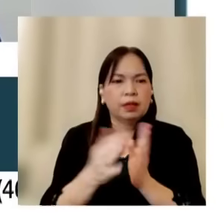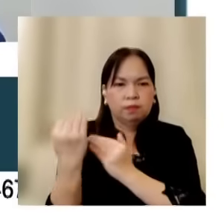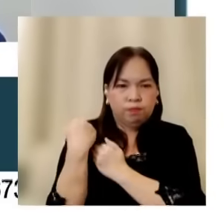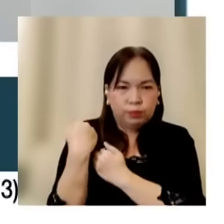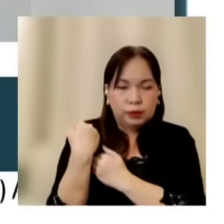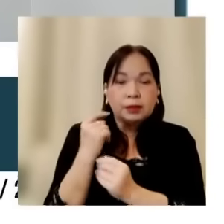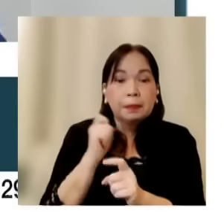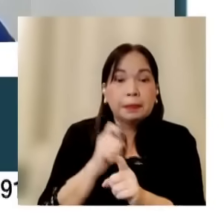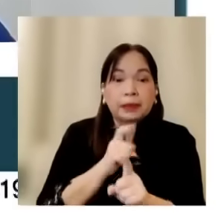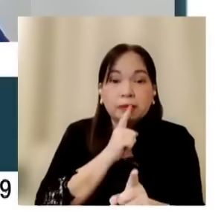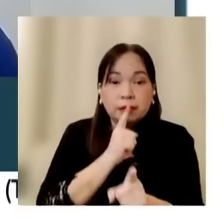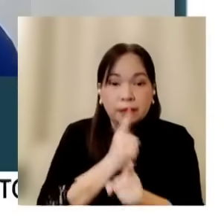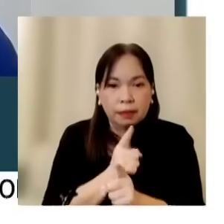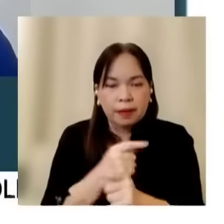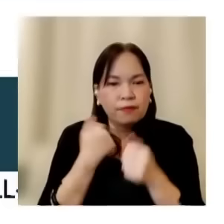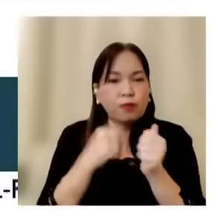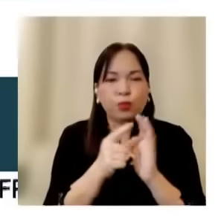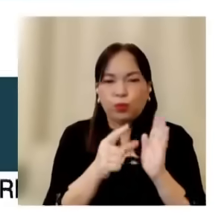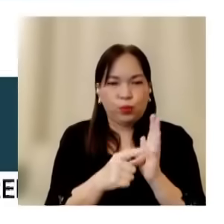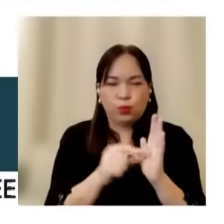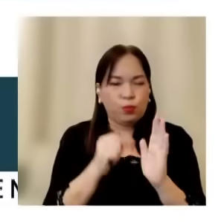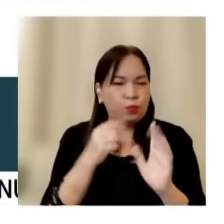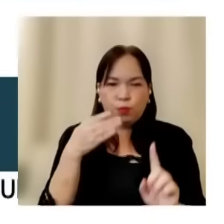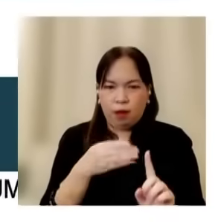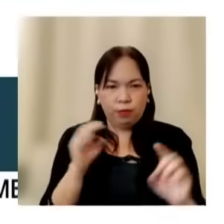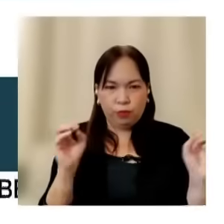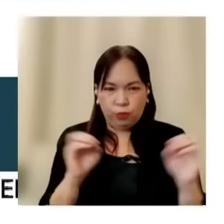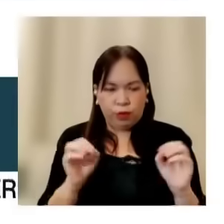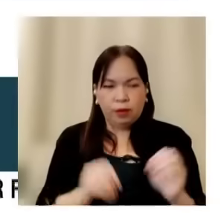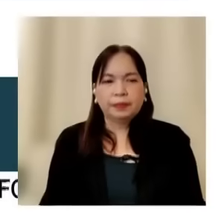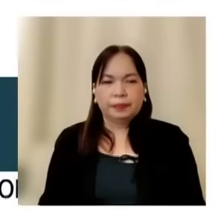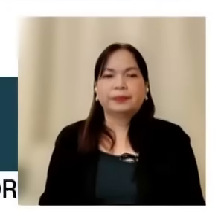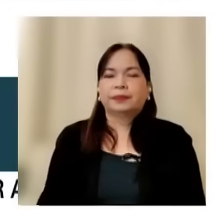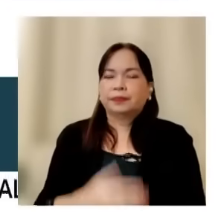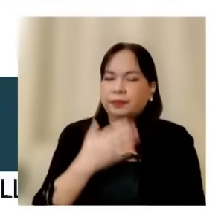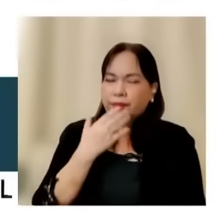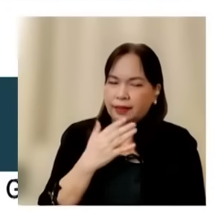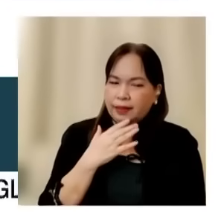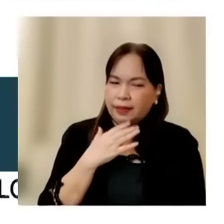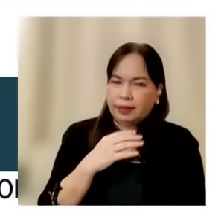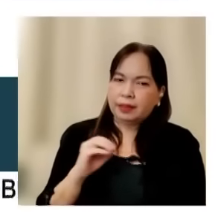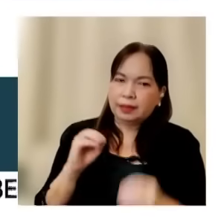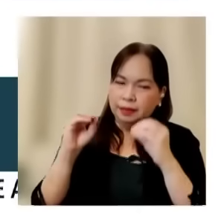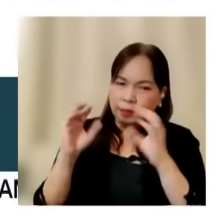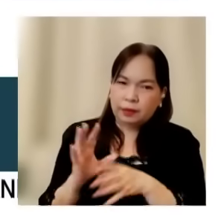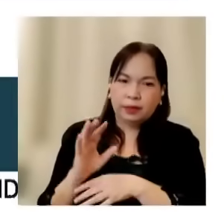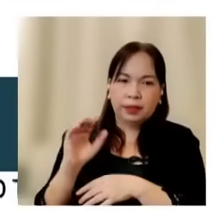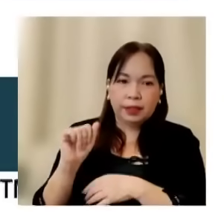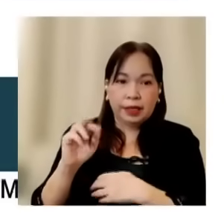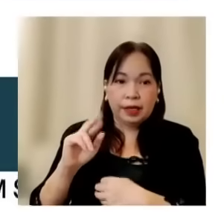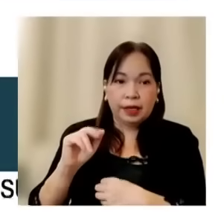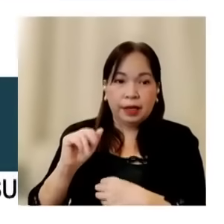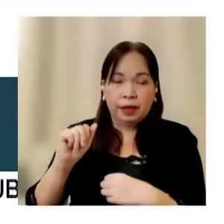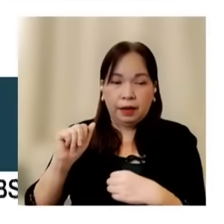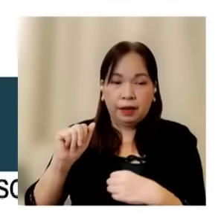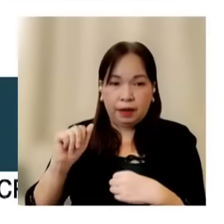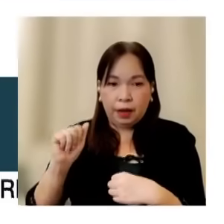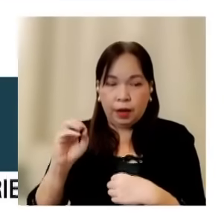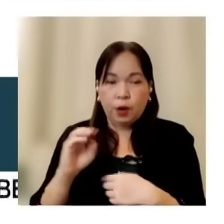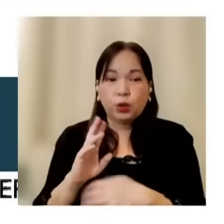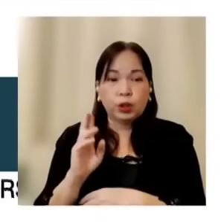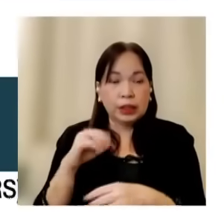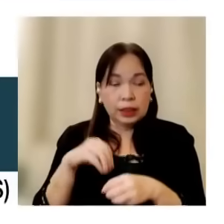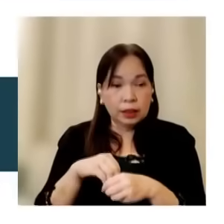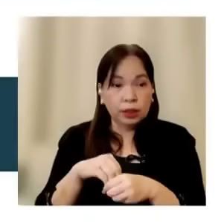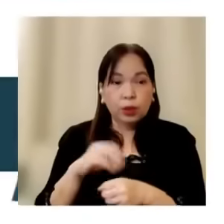law. All right, we're going to have to leave it at that. Professor Danilo Aro there, he's an associate professor at the UP Journalism Department.